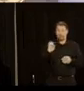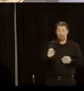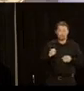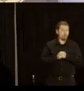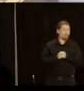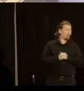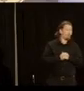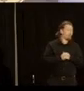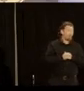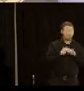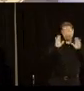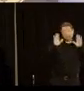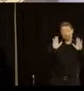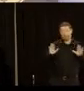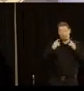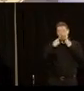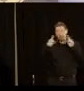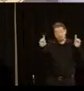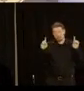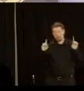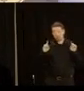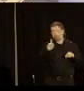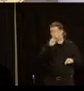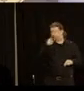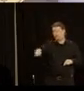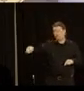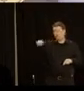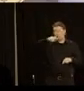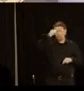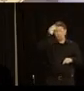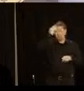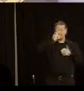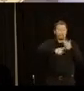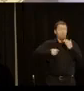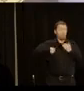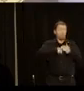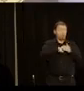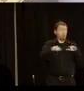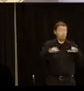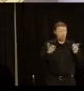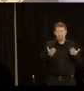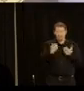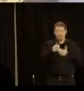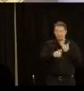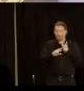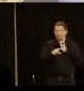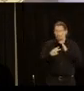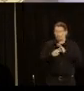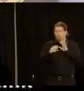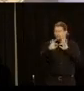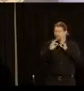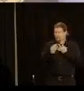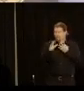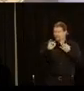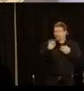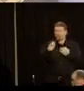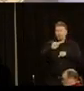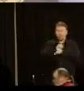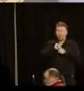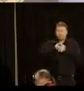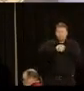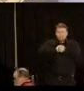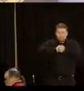great accomplishment, and really when you think about what we're doing here and what the Family Cafe means, collaboration,